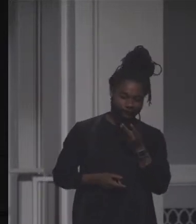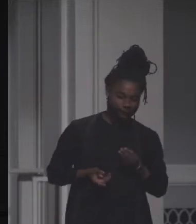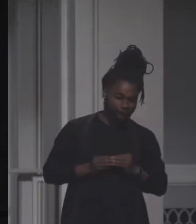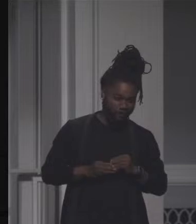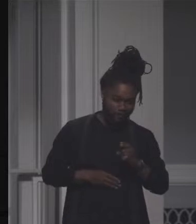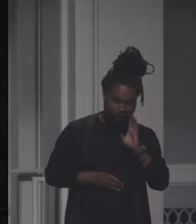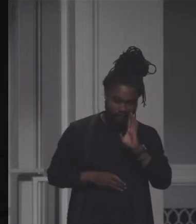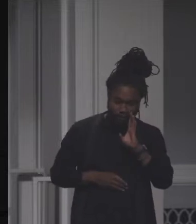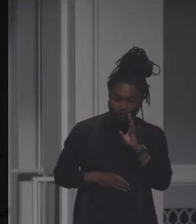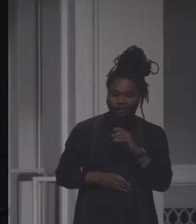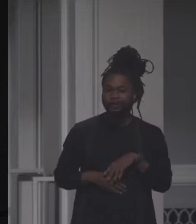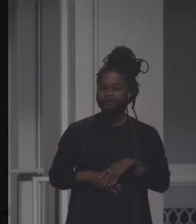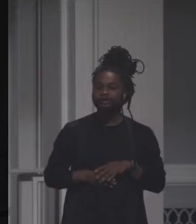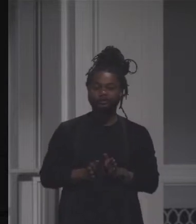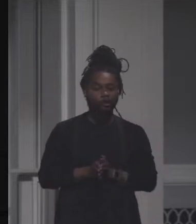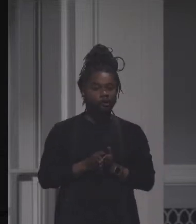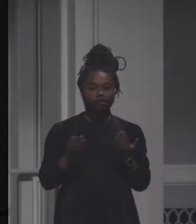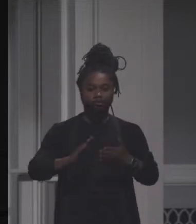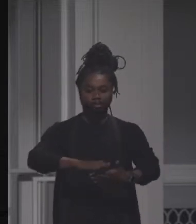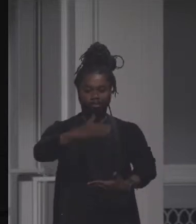opened the document and began.